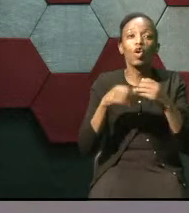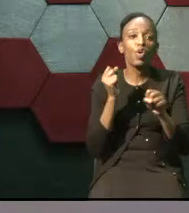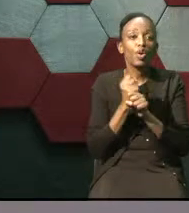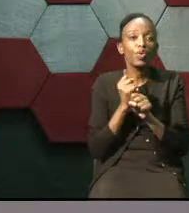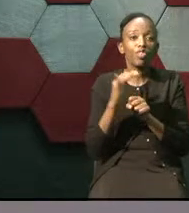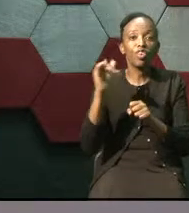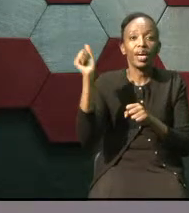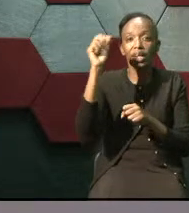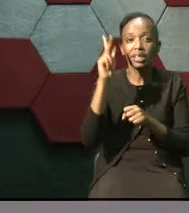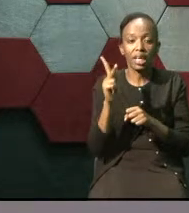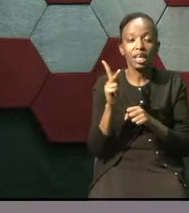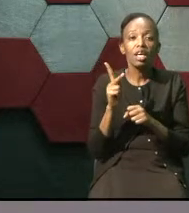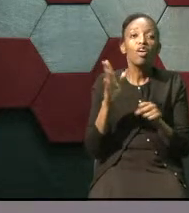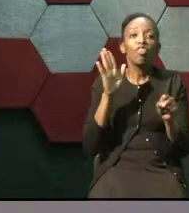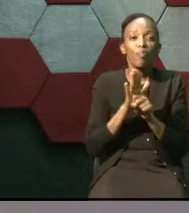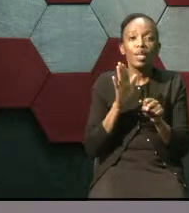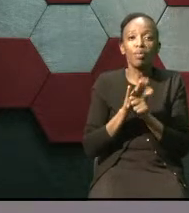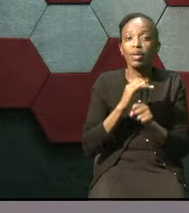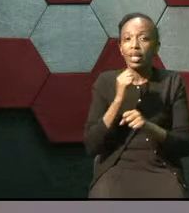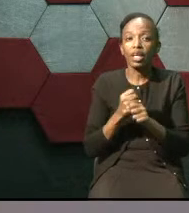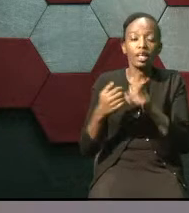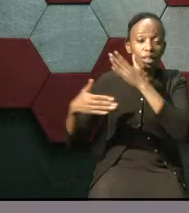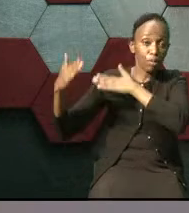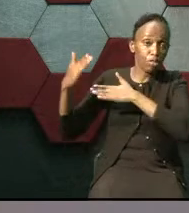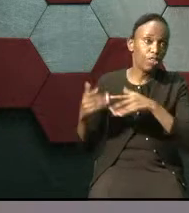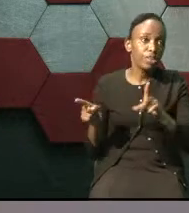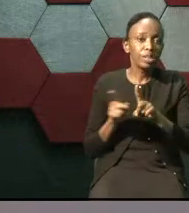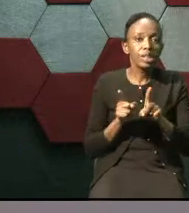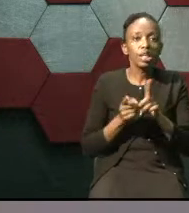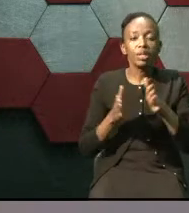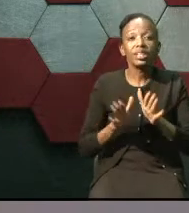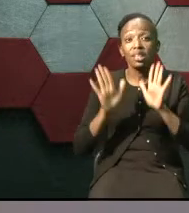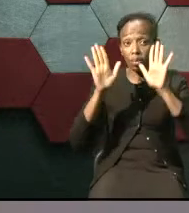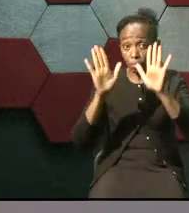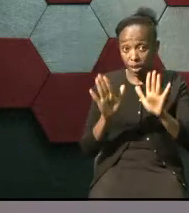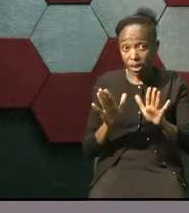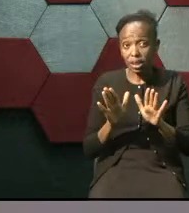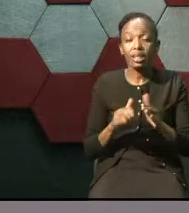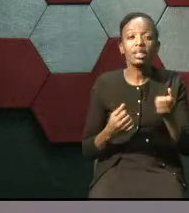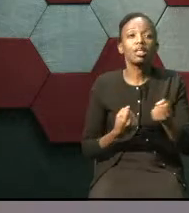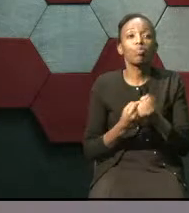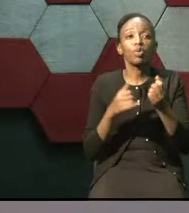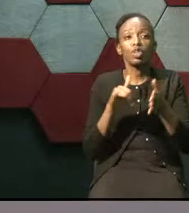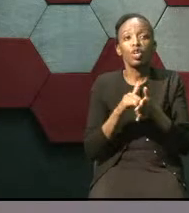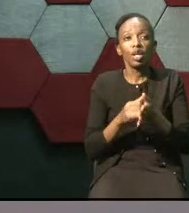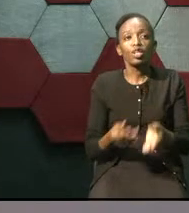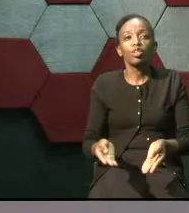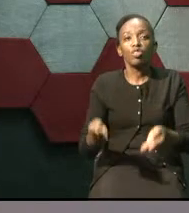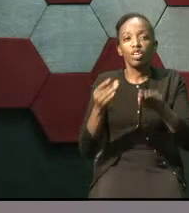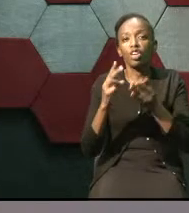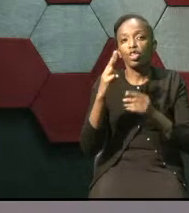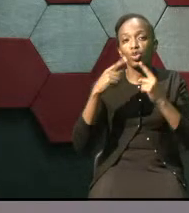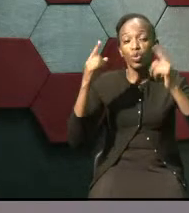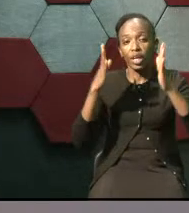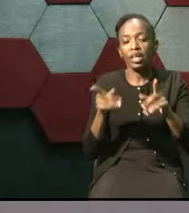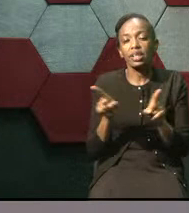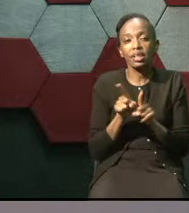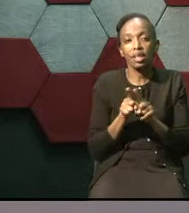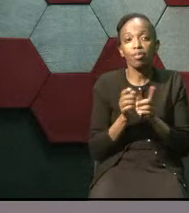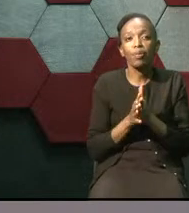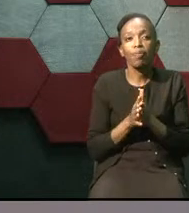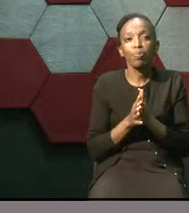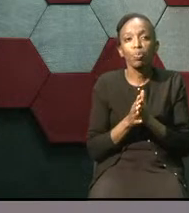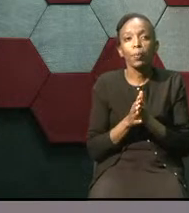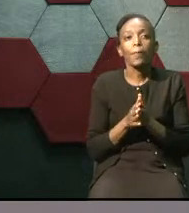YSK for not just last year, many years before. And you know, it's been incredible support you're giving your two winners as well. Yeah.